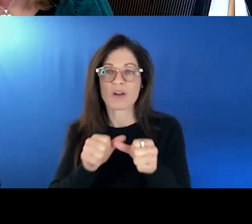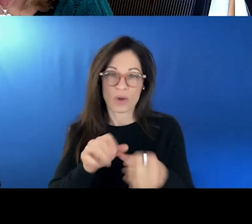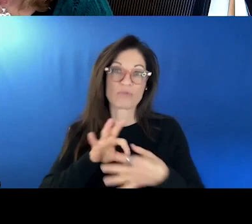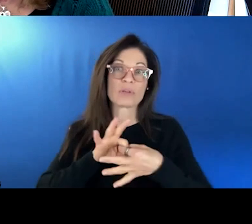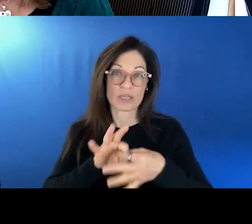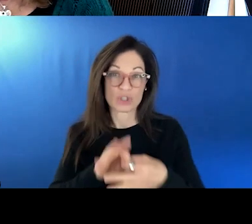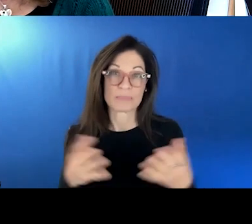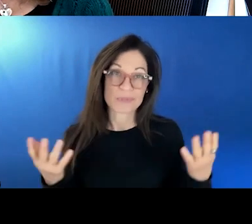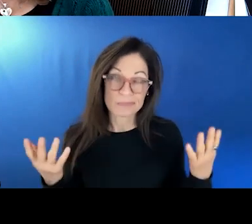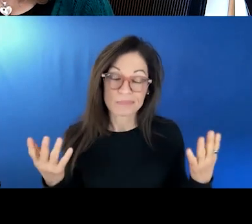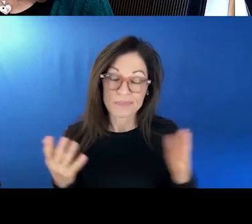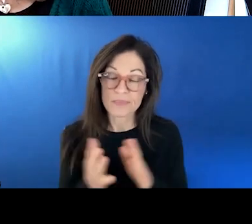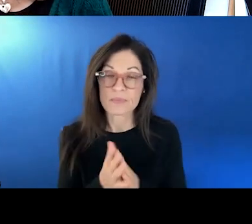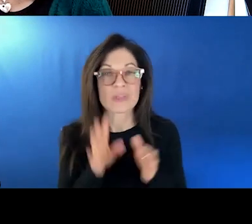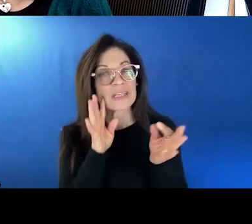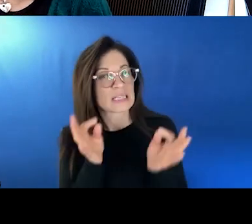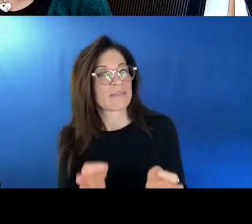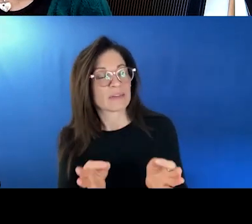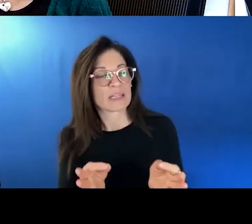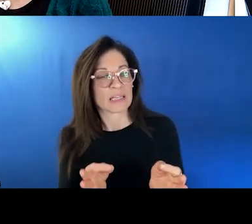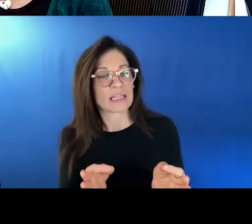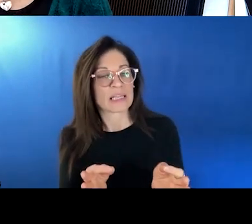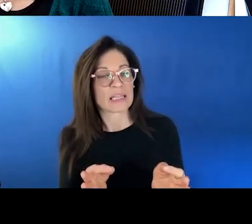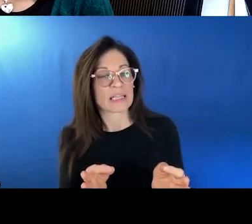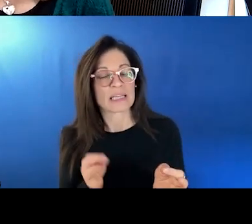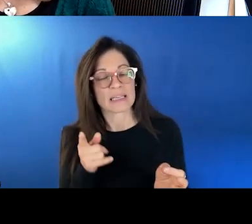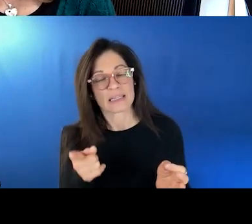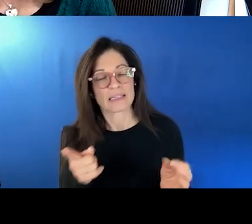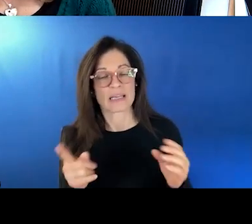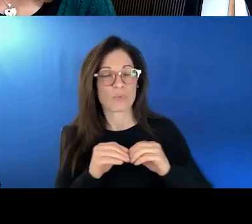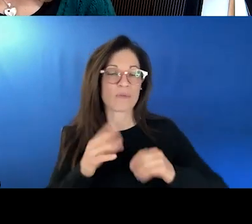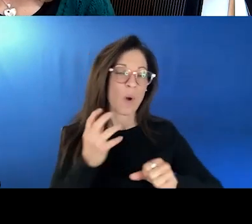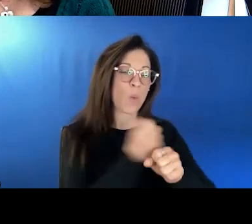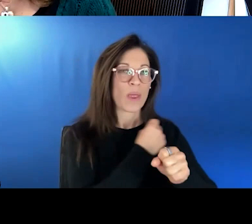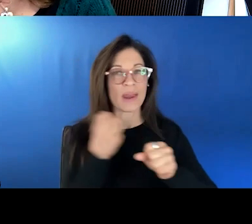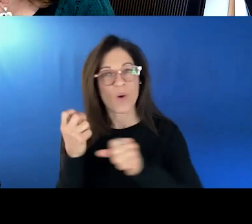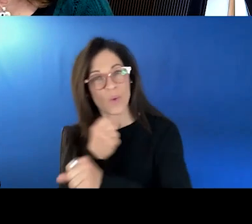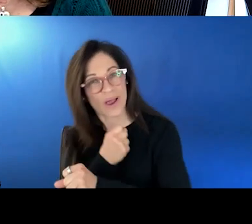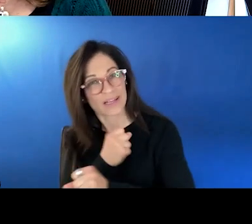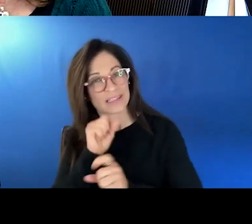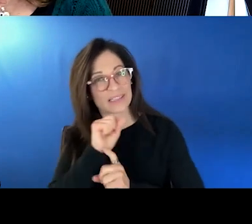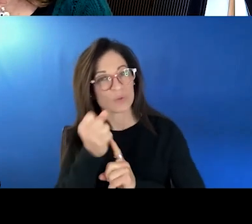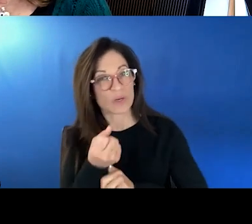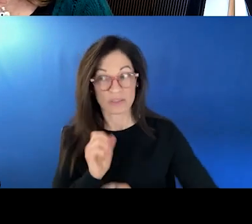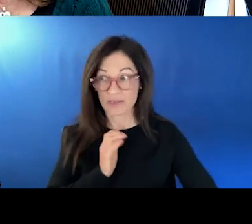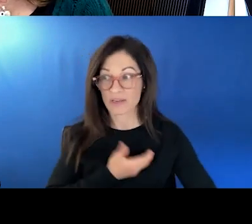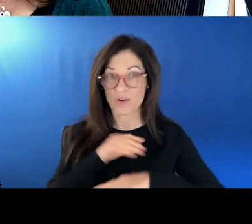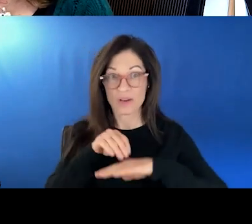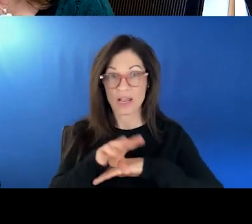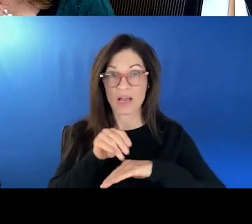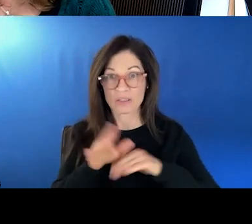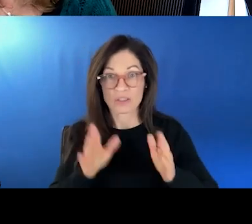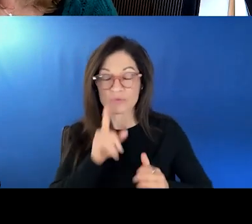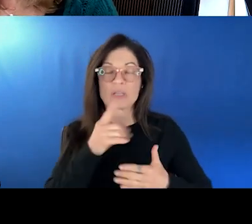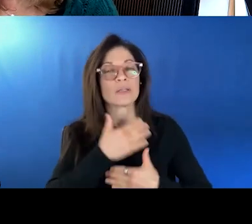relationships. So definitely see it as a win-win, and our counselors really